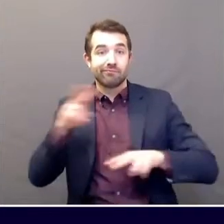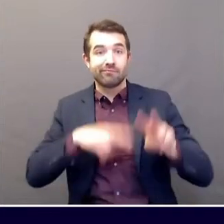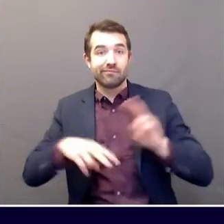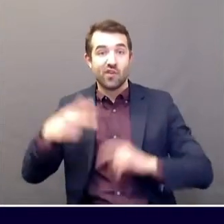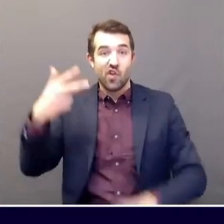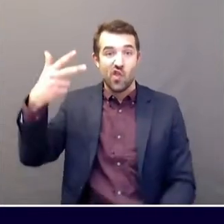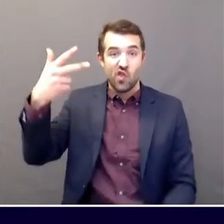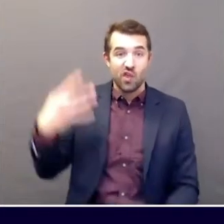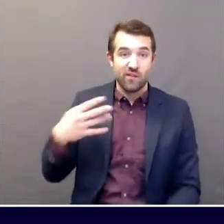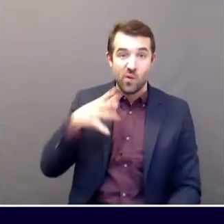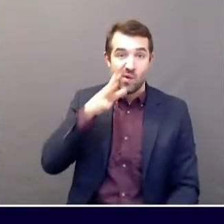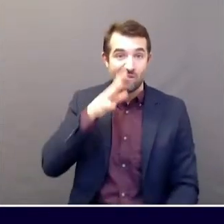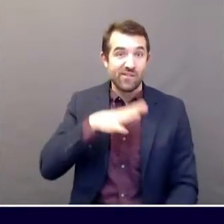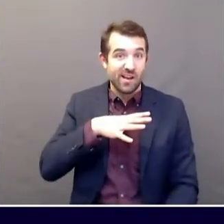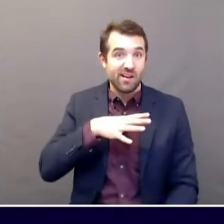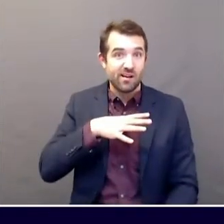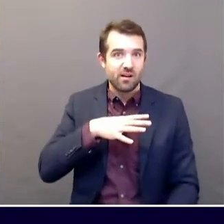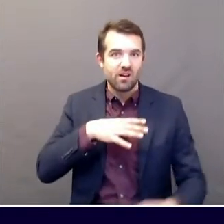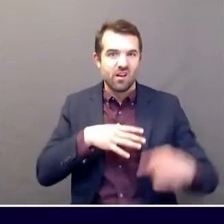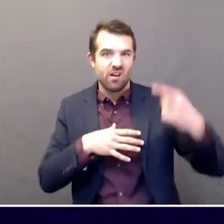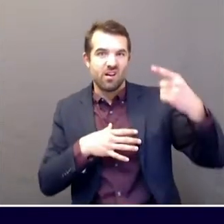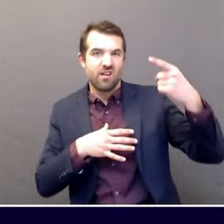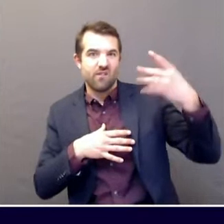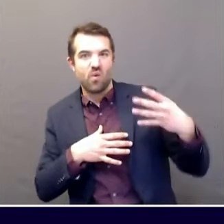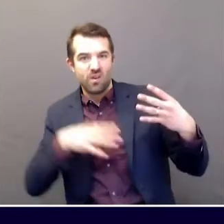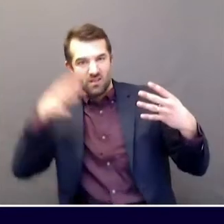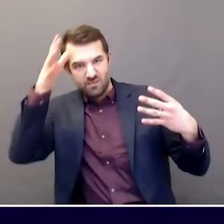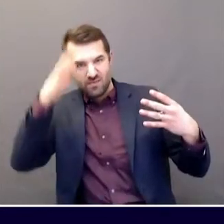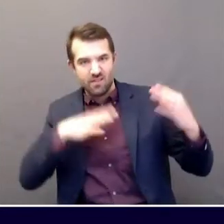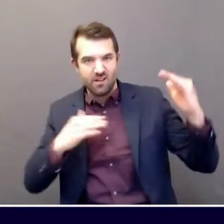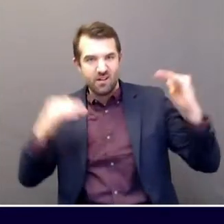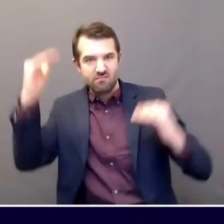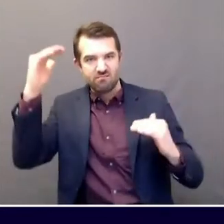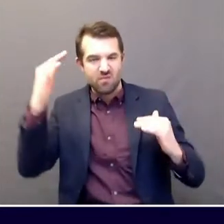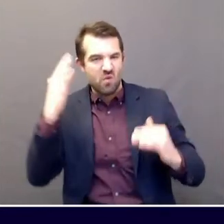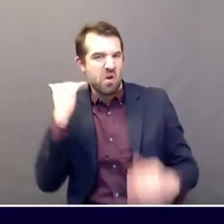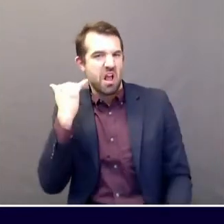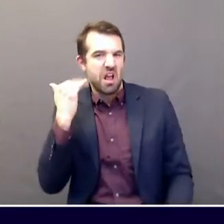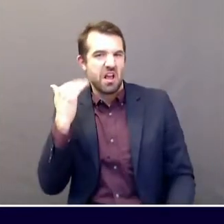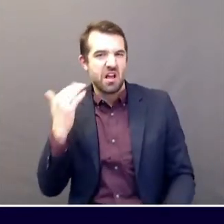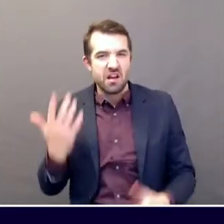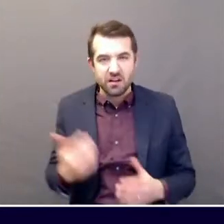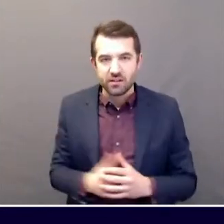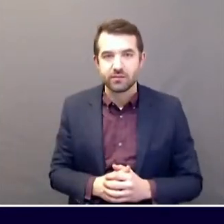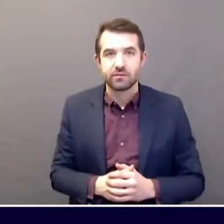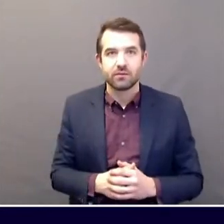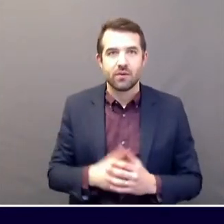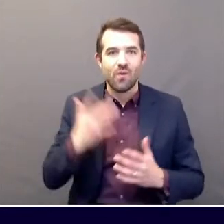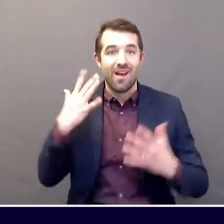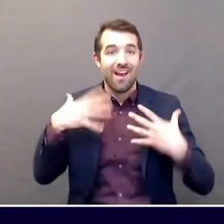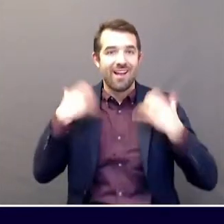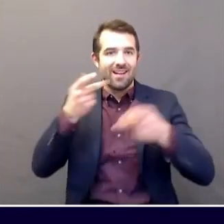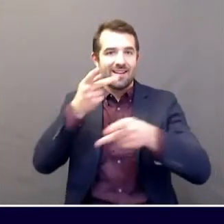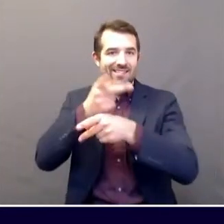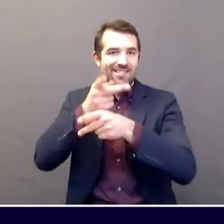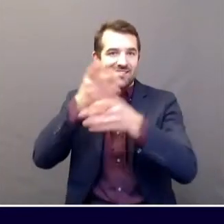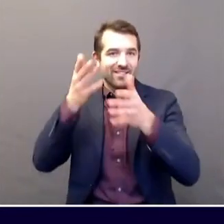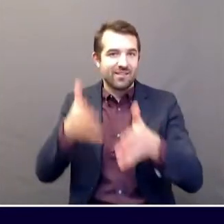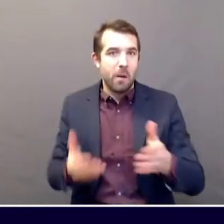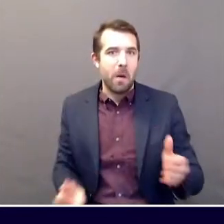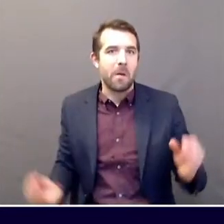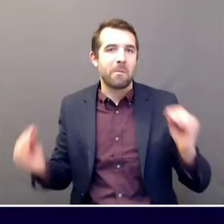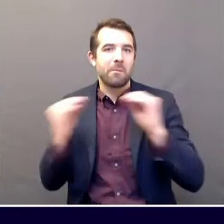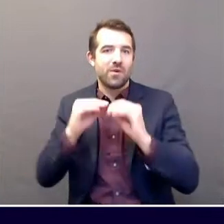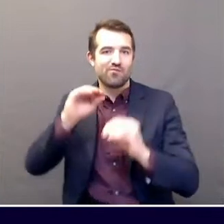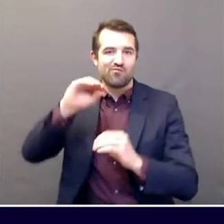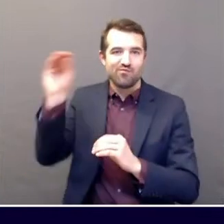healthcare workforce in Maine and across the country has a high percentage of women in it. And given that we focused our